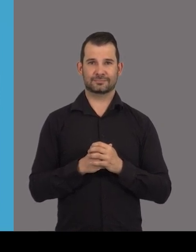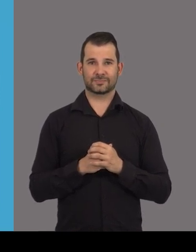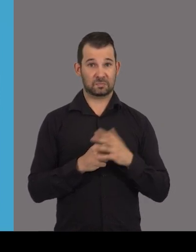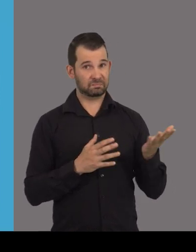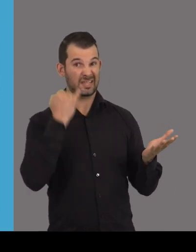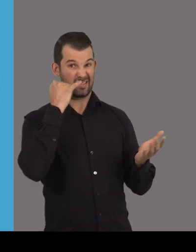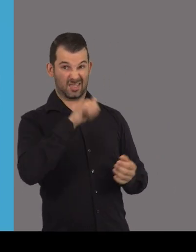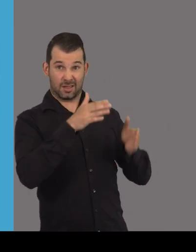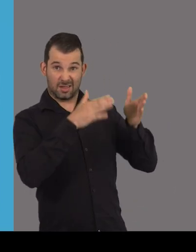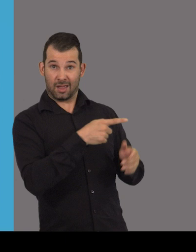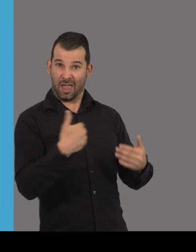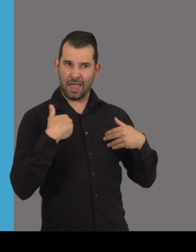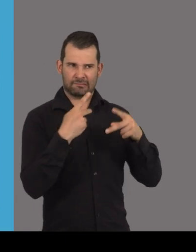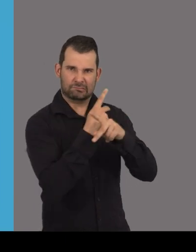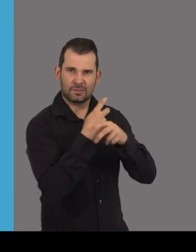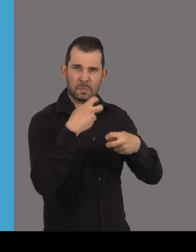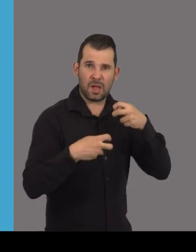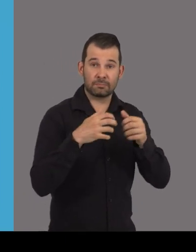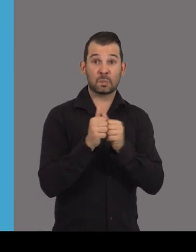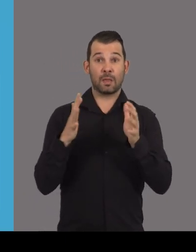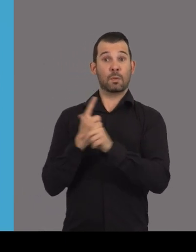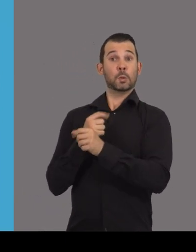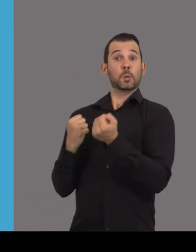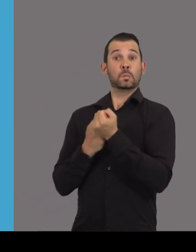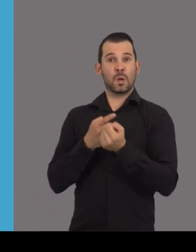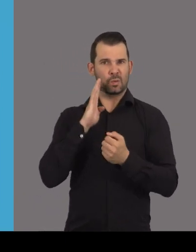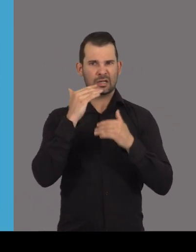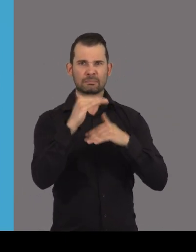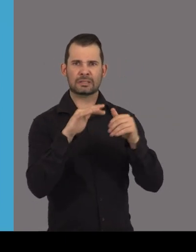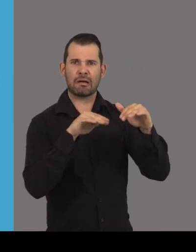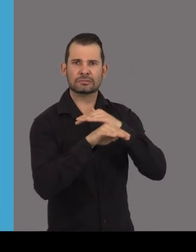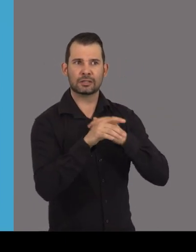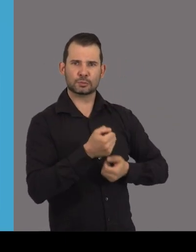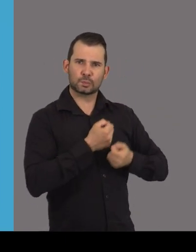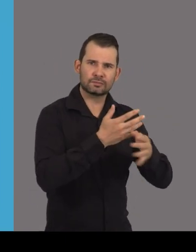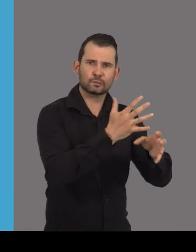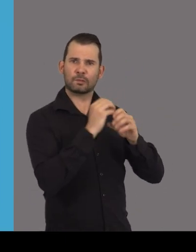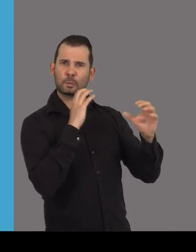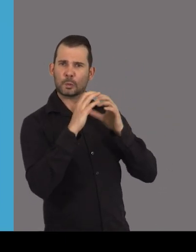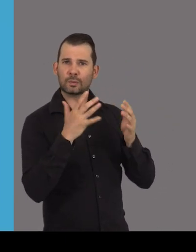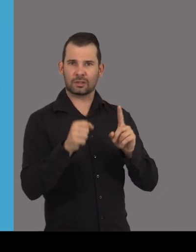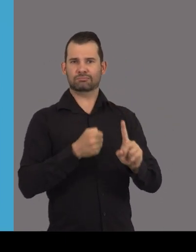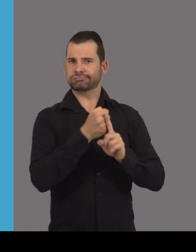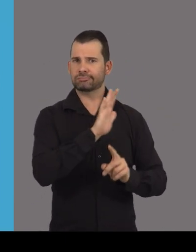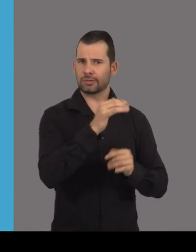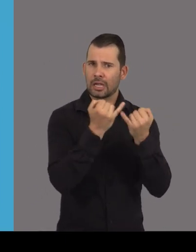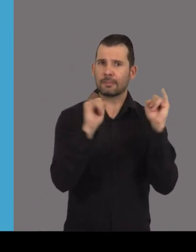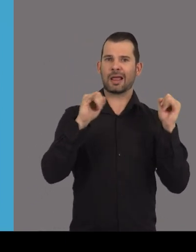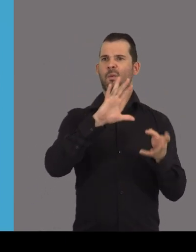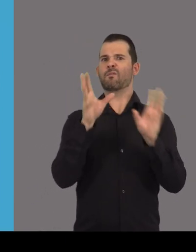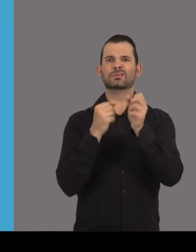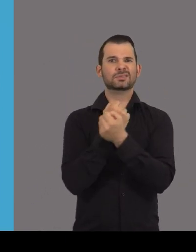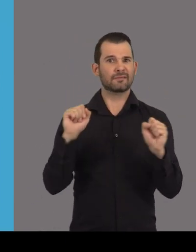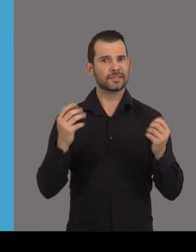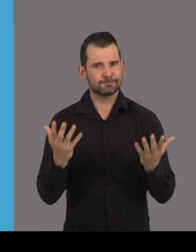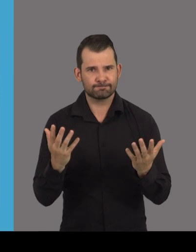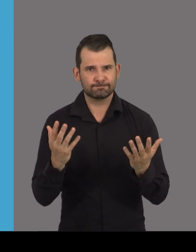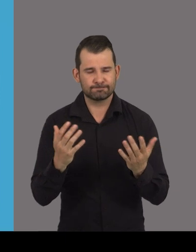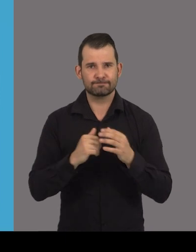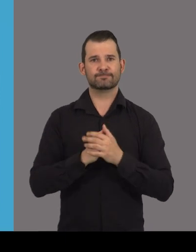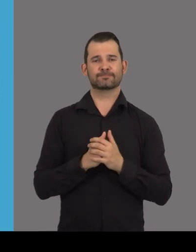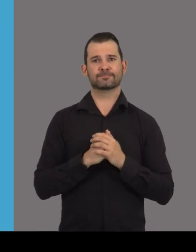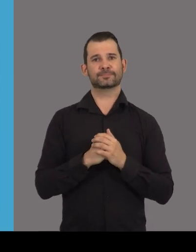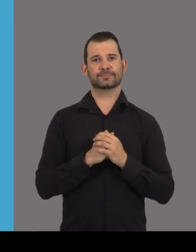If this individual had a decoding problem, without proper supports, they would have limited access to expressive and receptive communication, which can